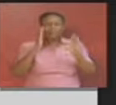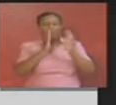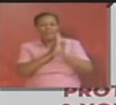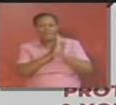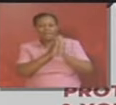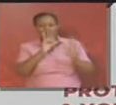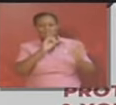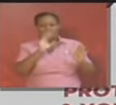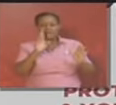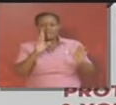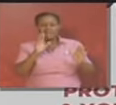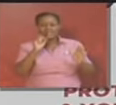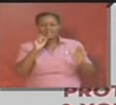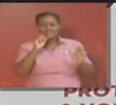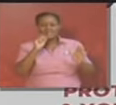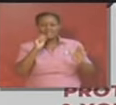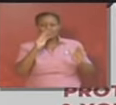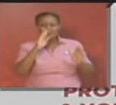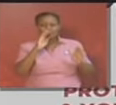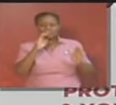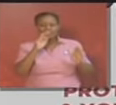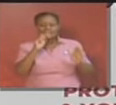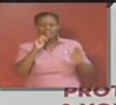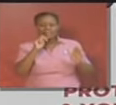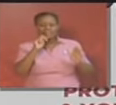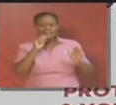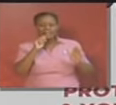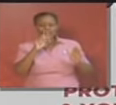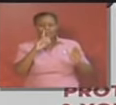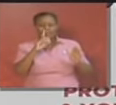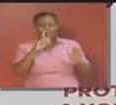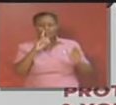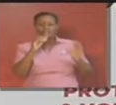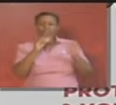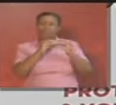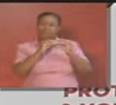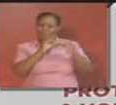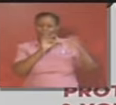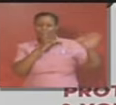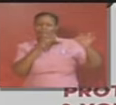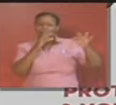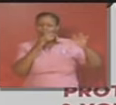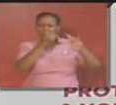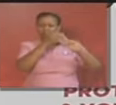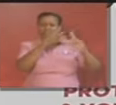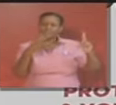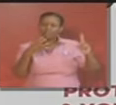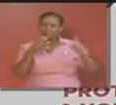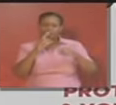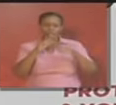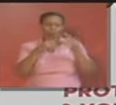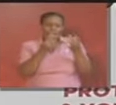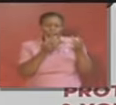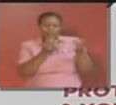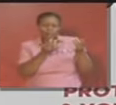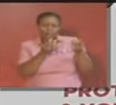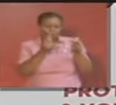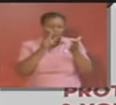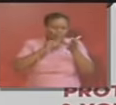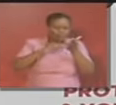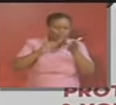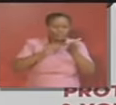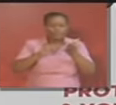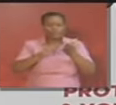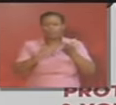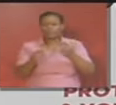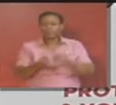of a discussion on some of the details of that contact tracing activity that would have been conducted. But the key point at this point is